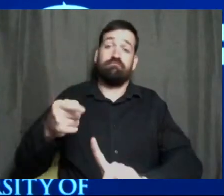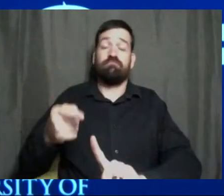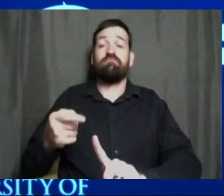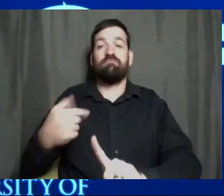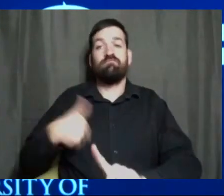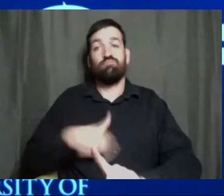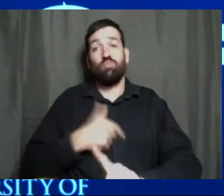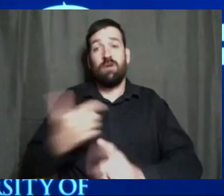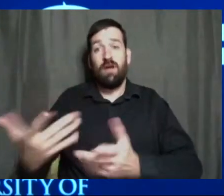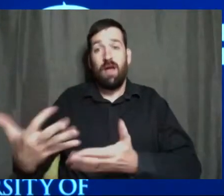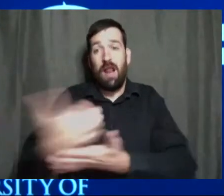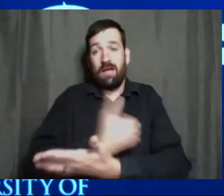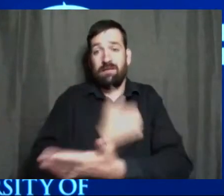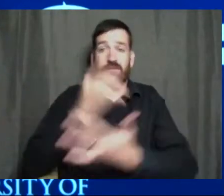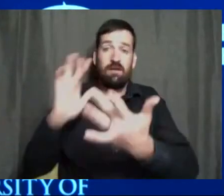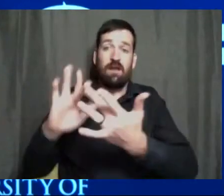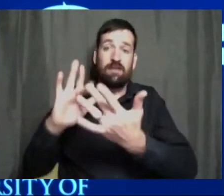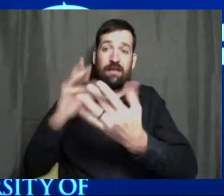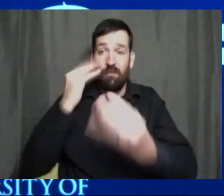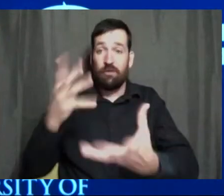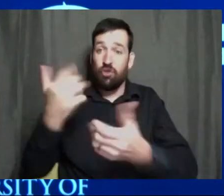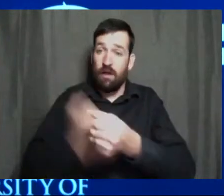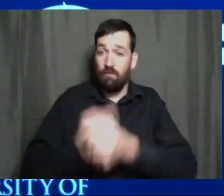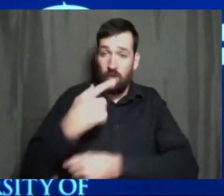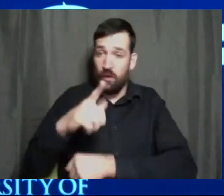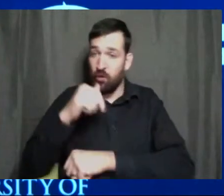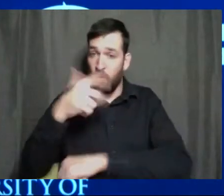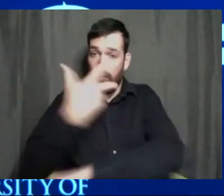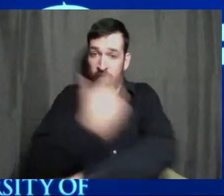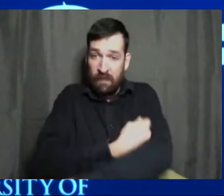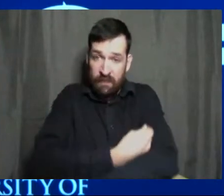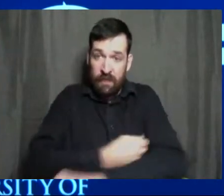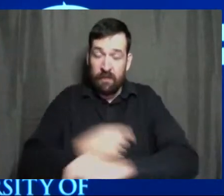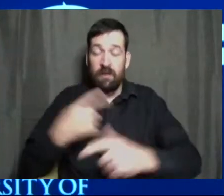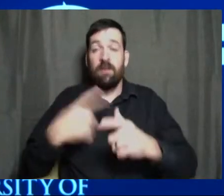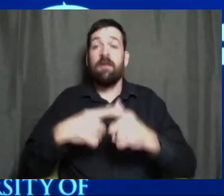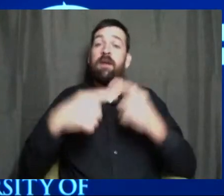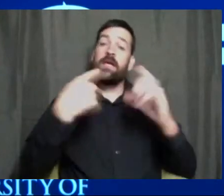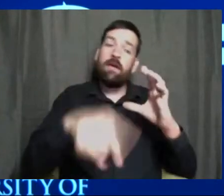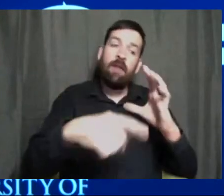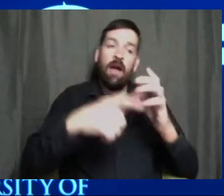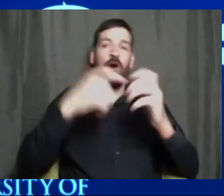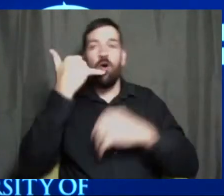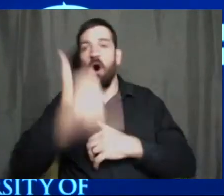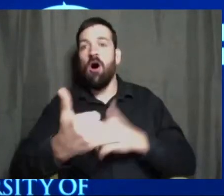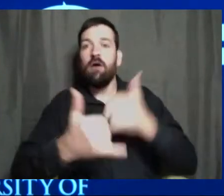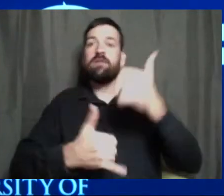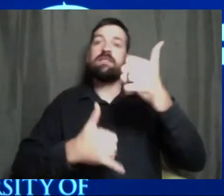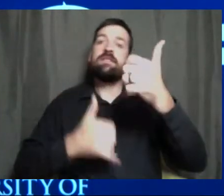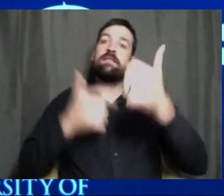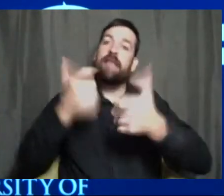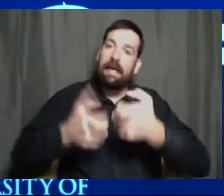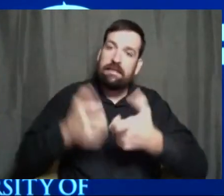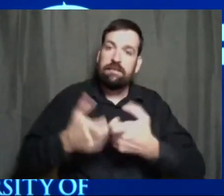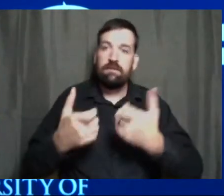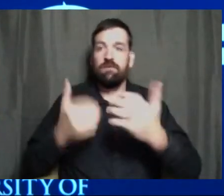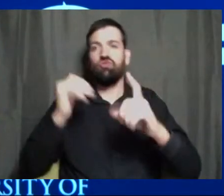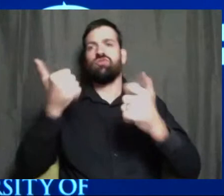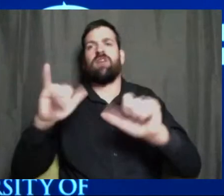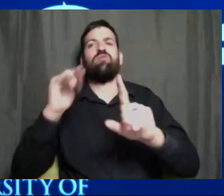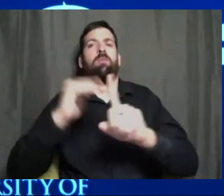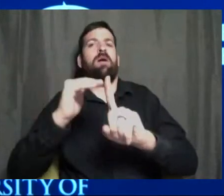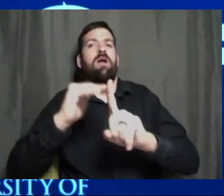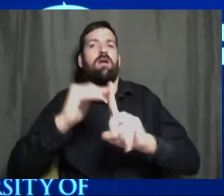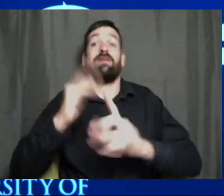contact information on everybody we vaccinate, and we email, we call, we text, we remind them. Sometimes people